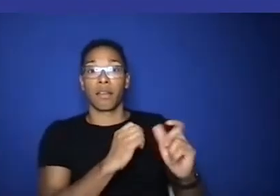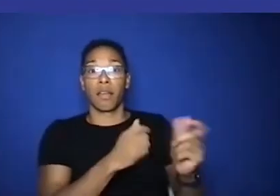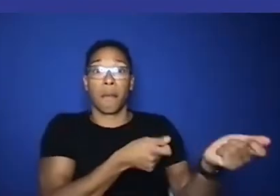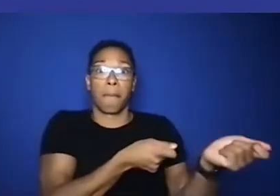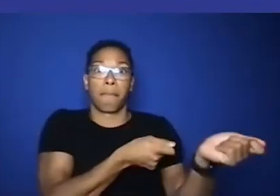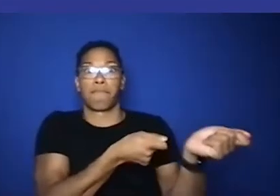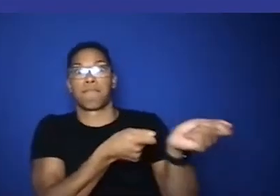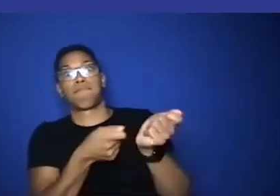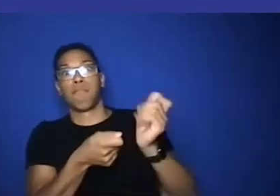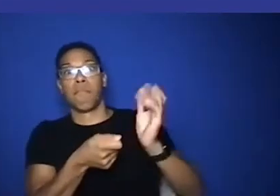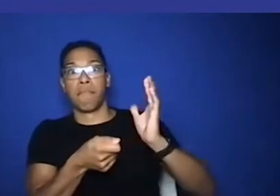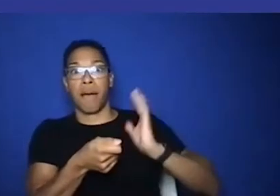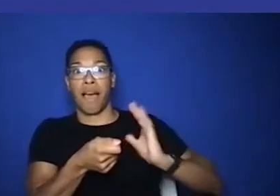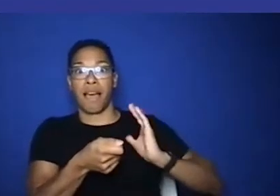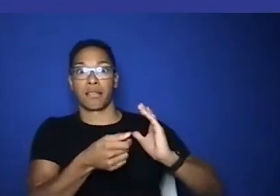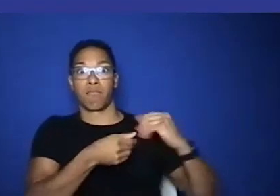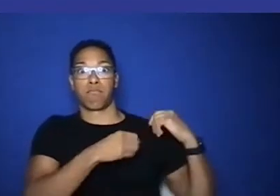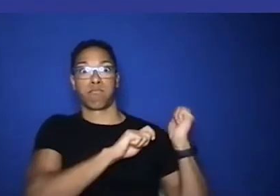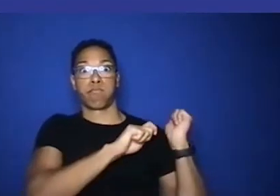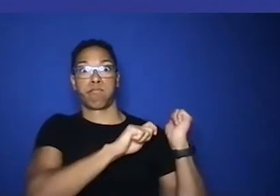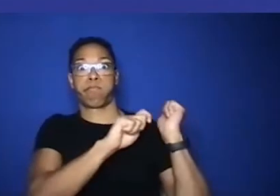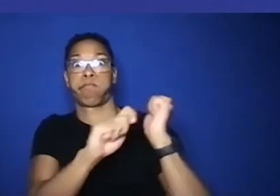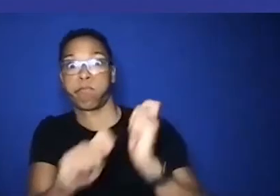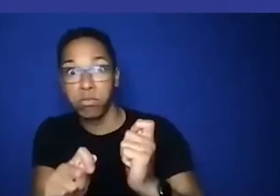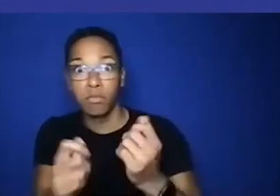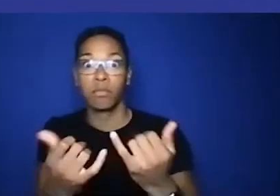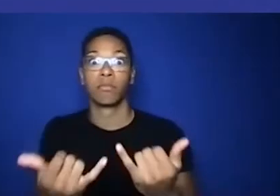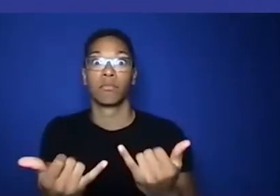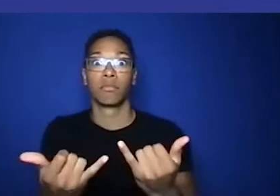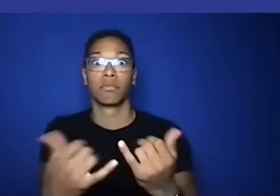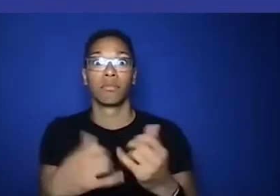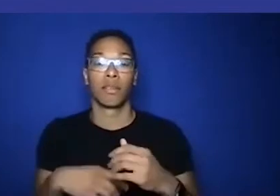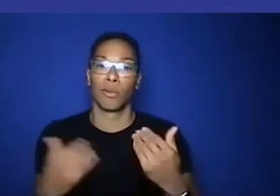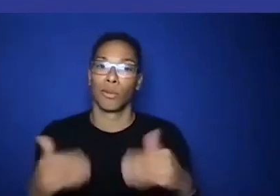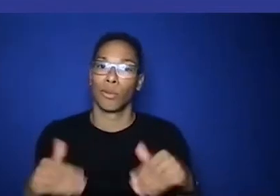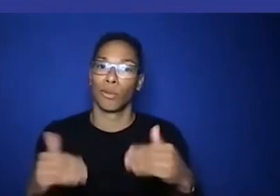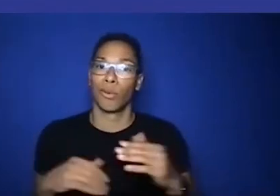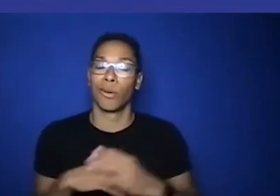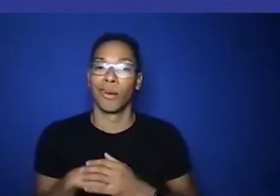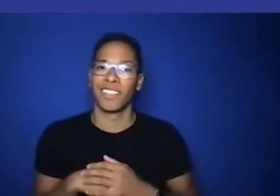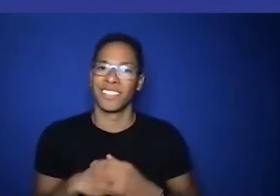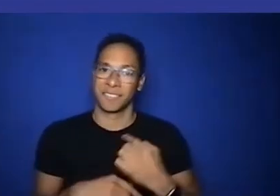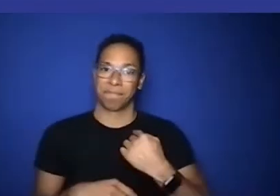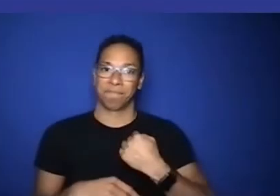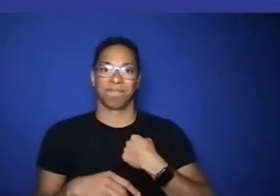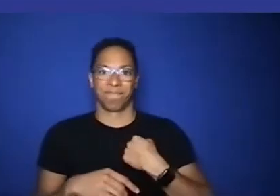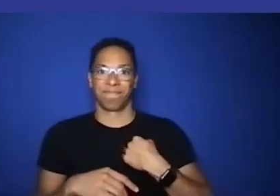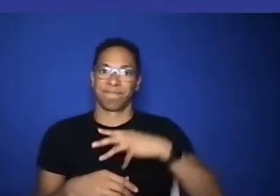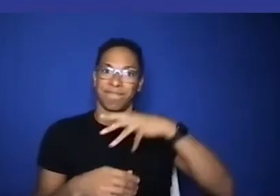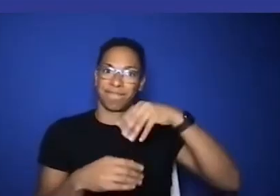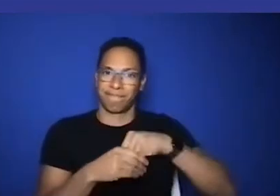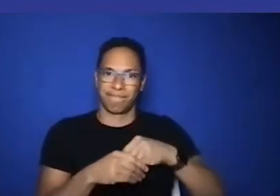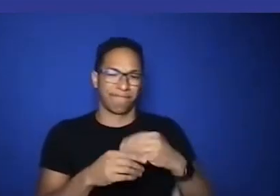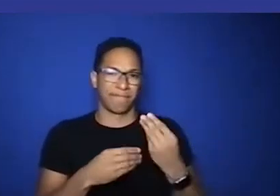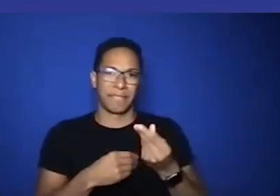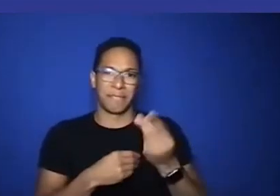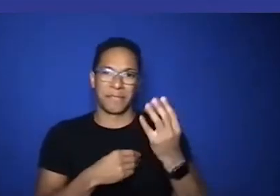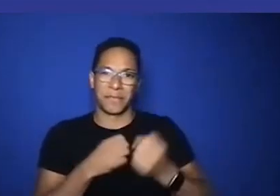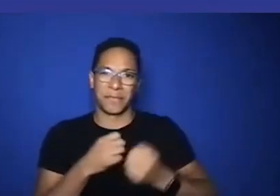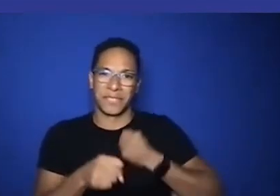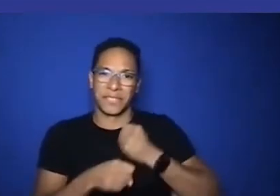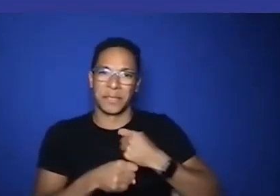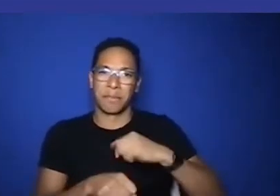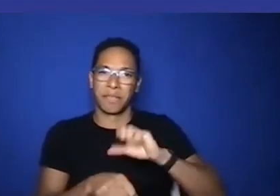presence immediately. And I've been doing some work over the last couple of years with